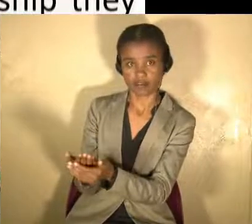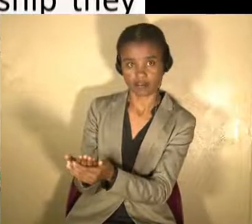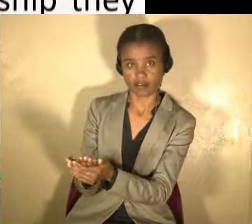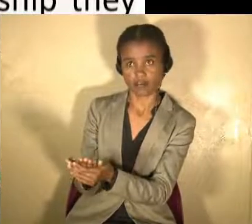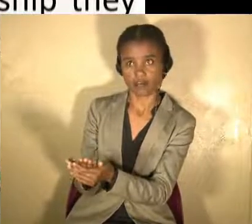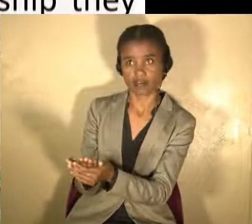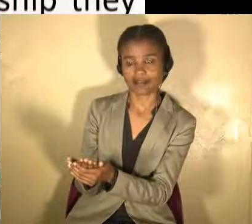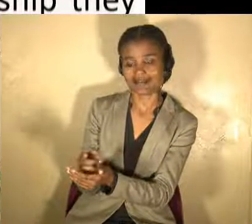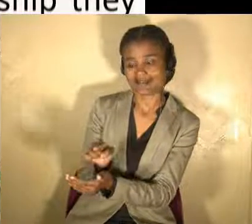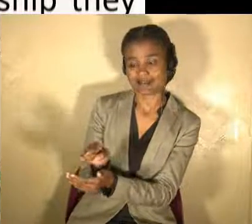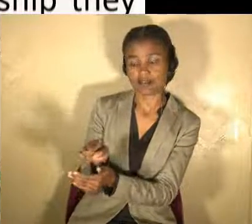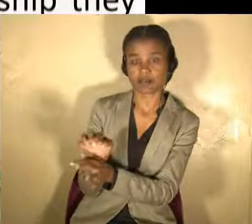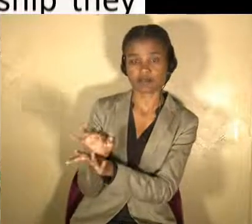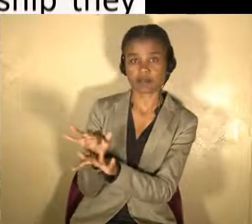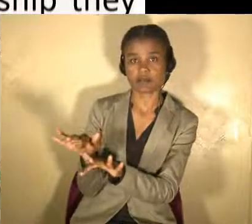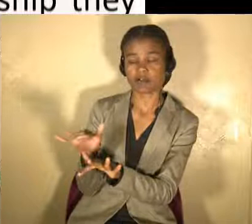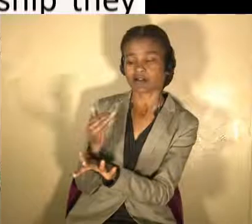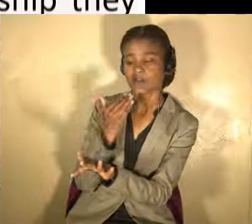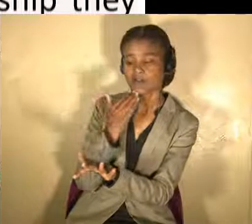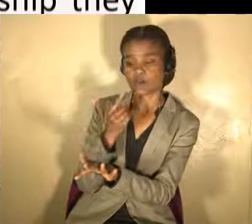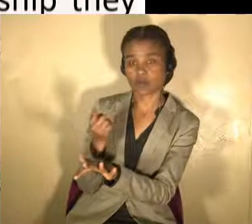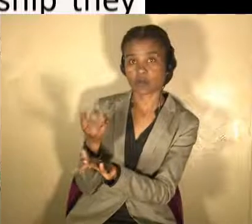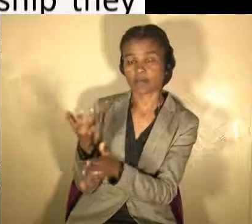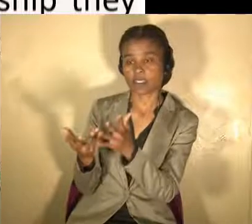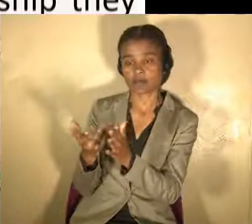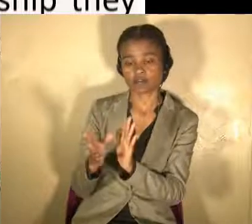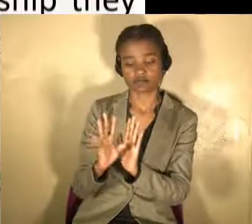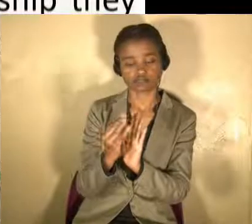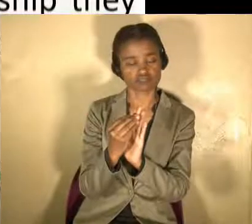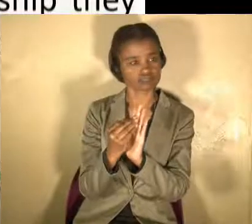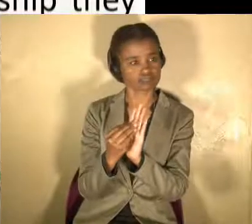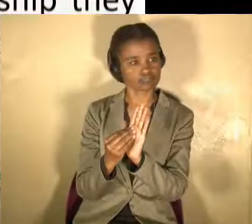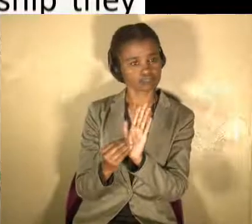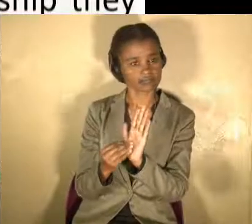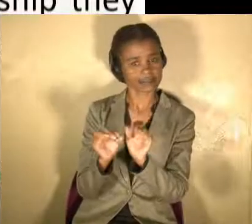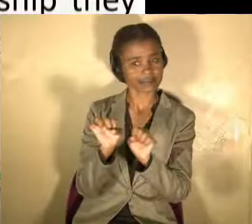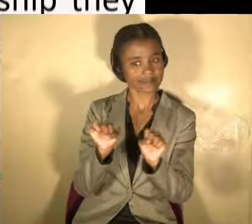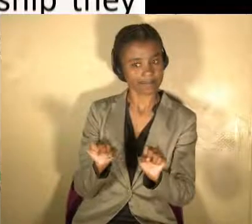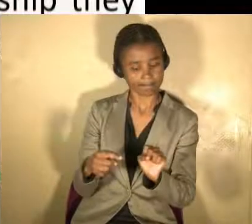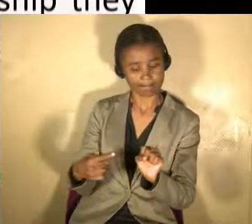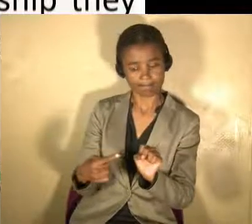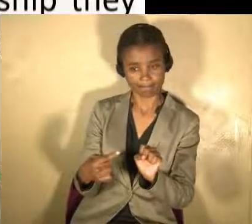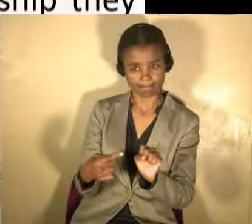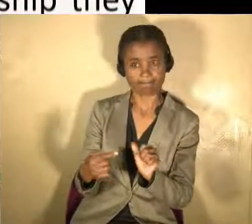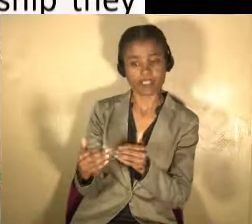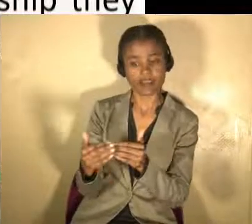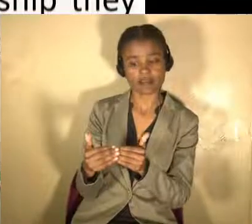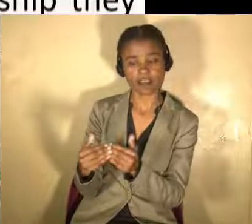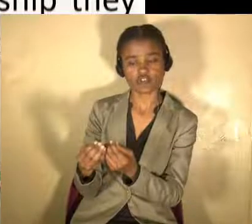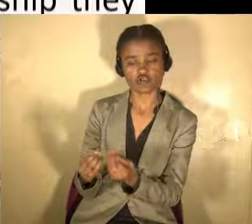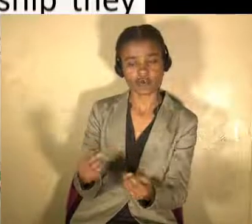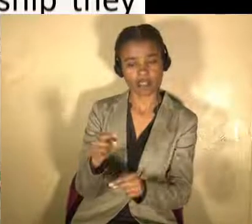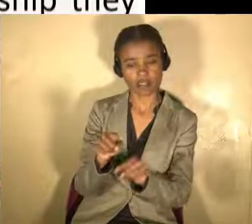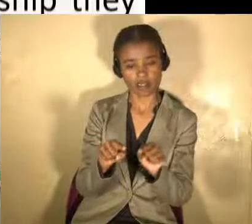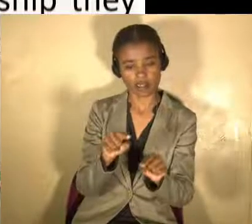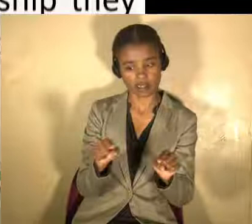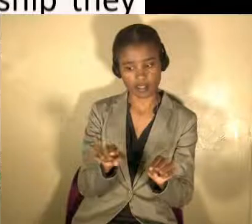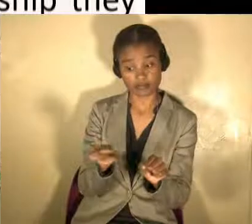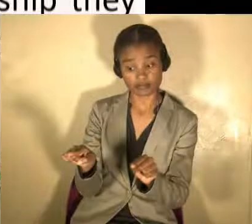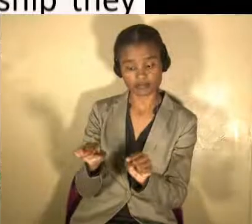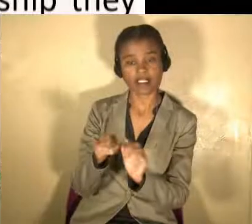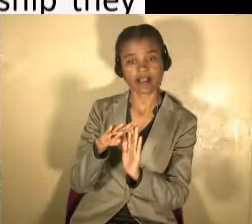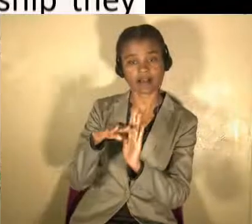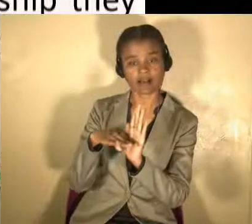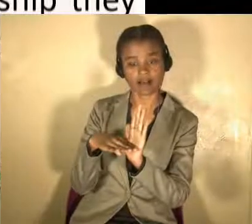people who form part of the cluster foster care system, where you have individuals who